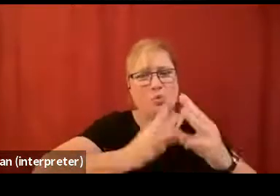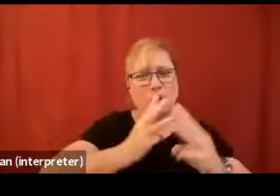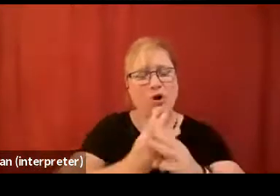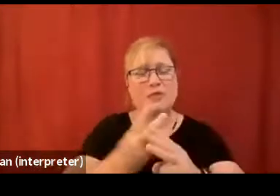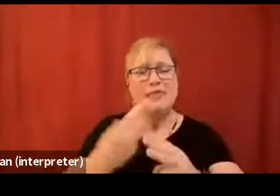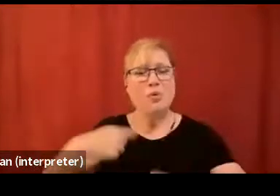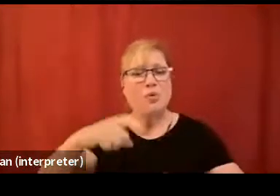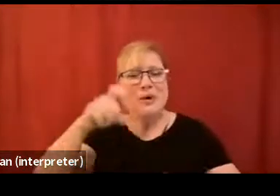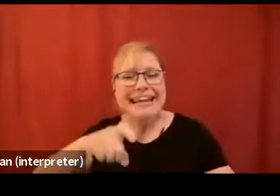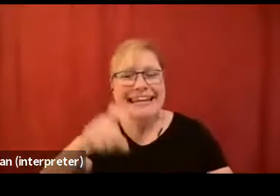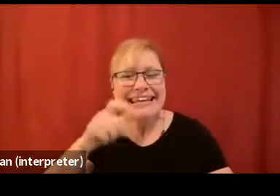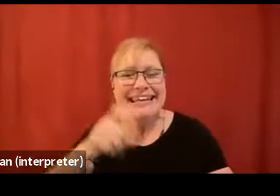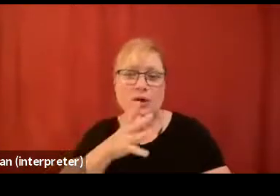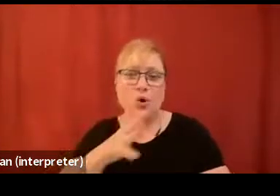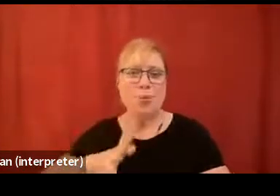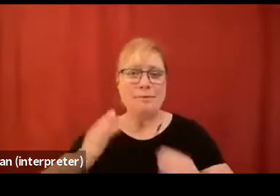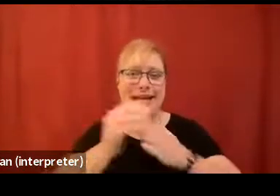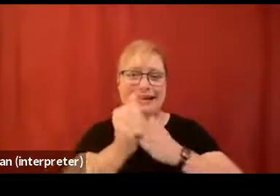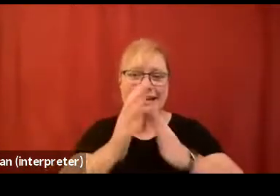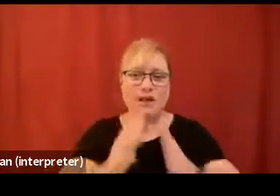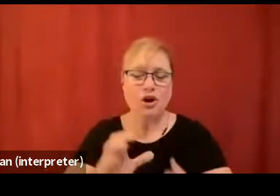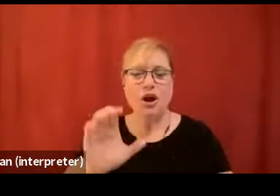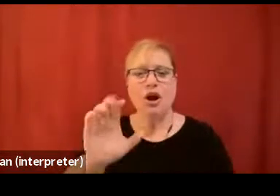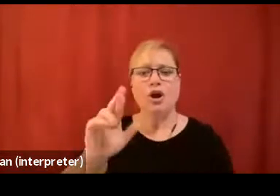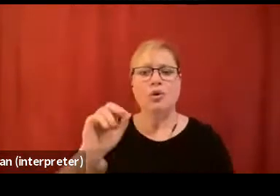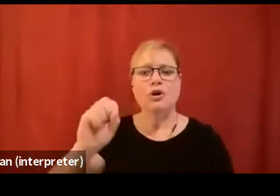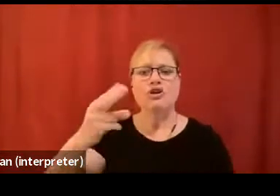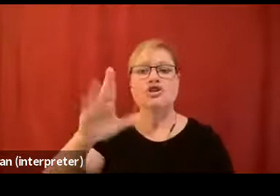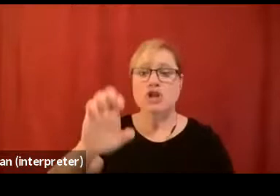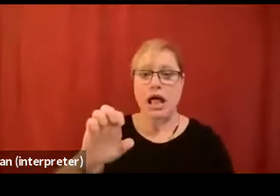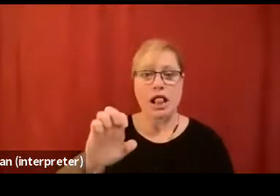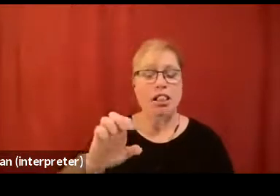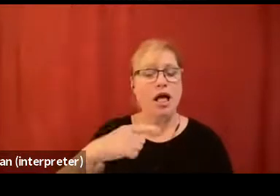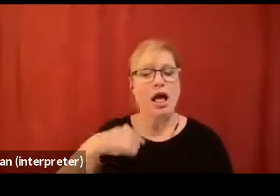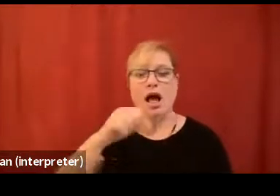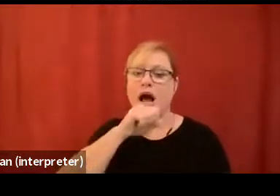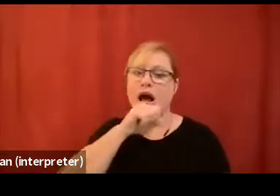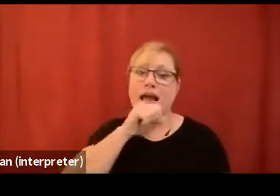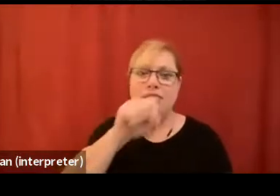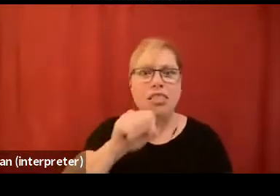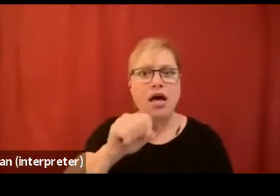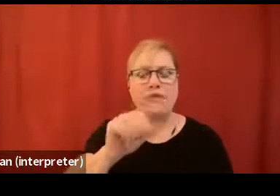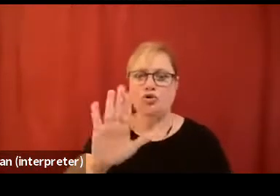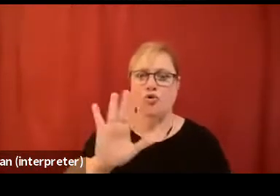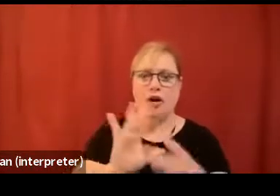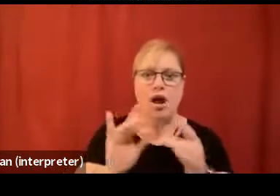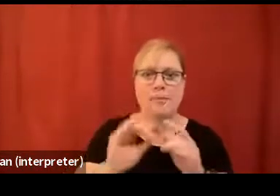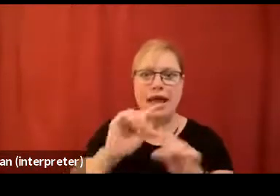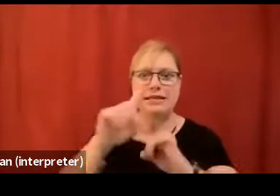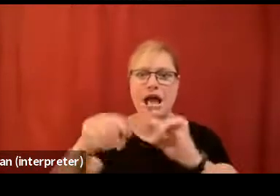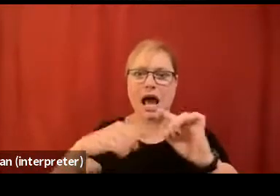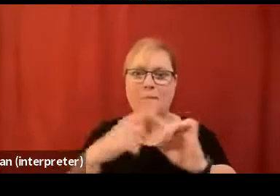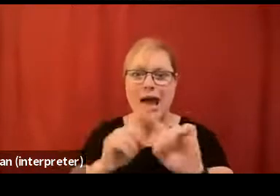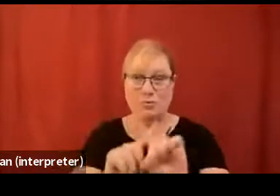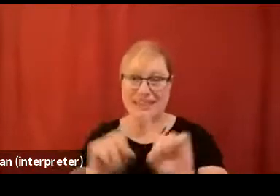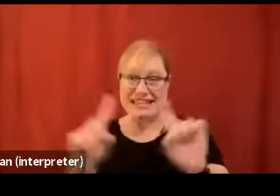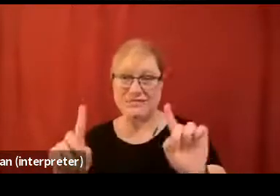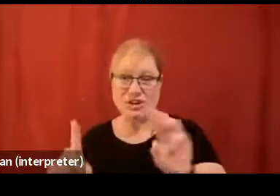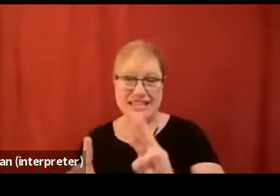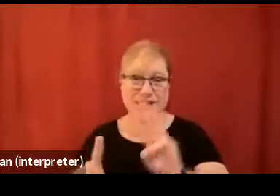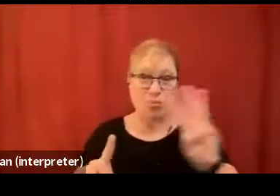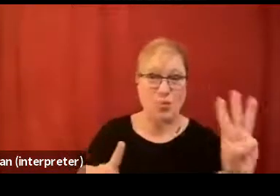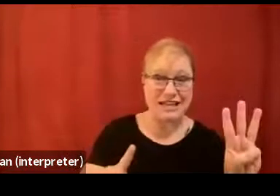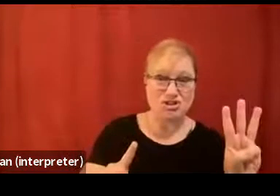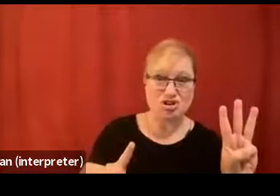And Croshelle, I loved your call out on sort of the Western definition of leadership, but I think we've probably seen that more than